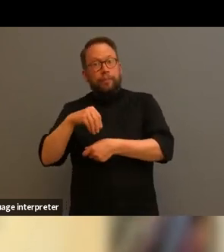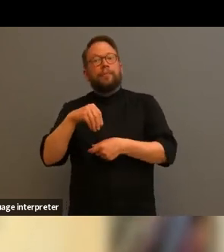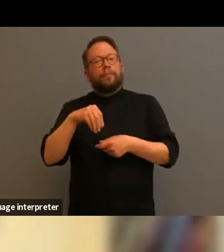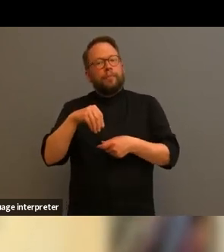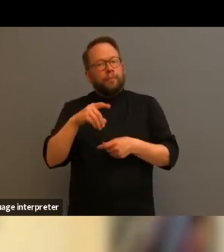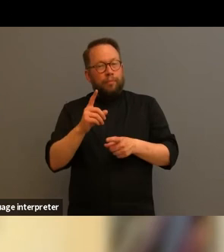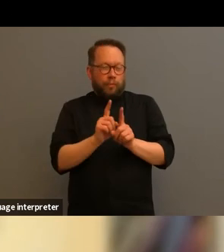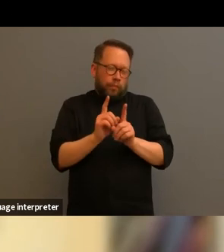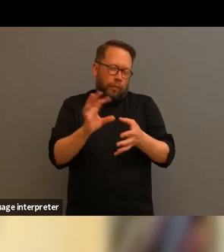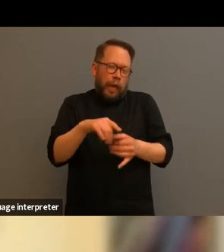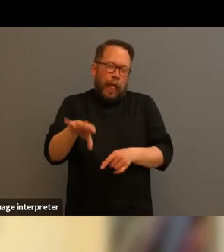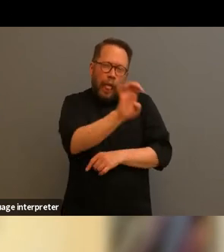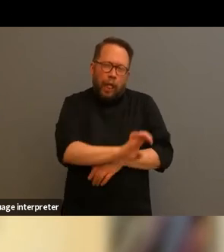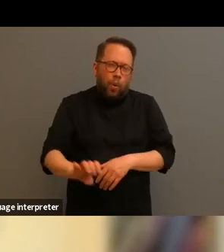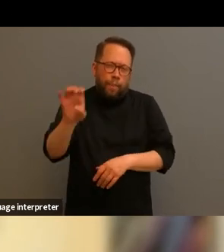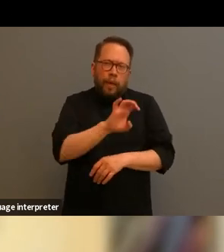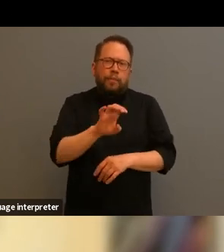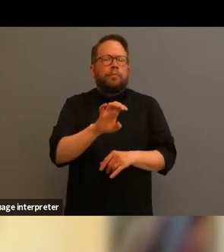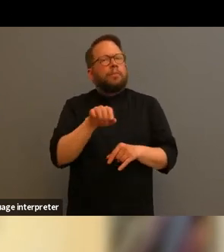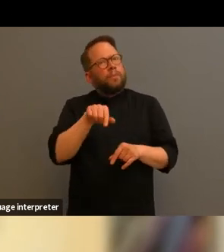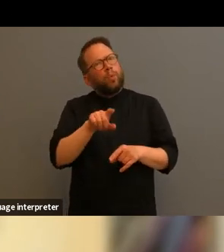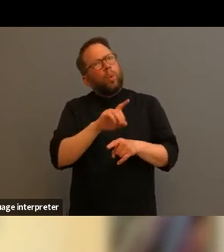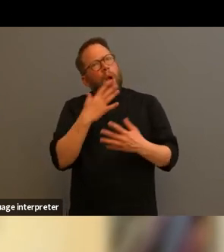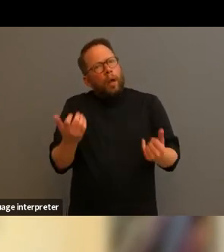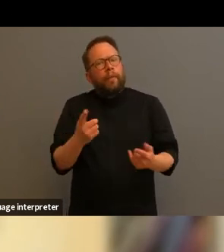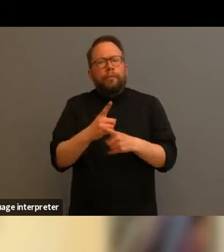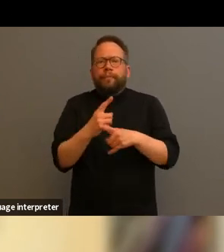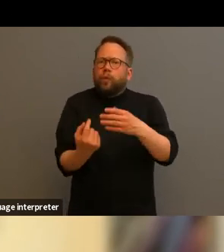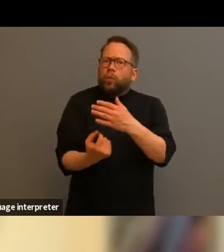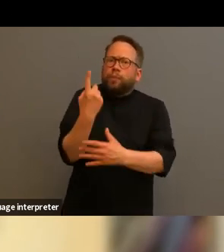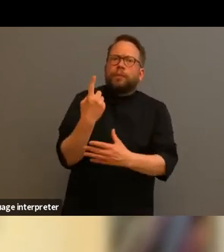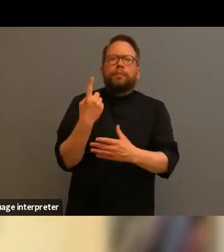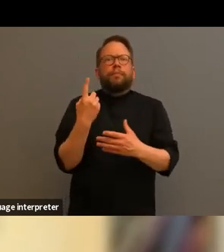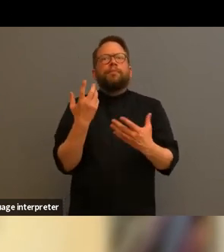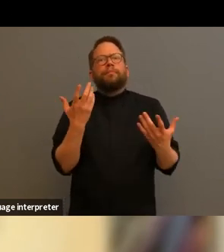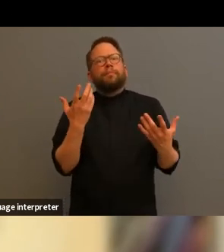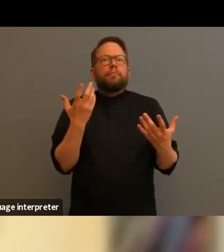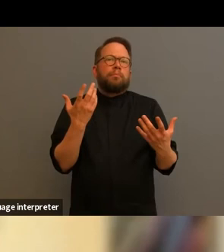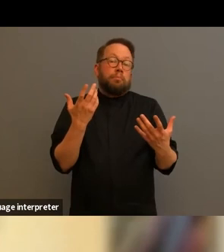we have the opportunity that also the regional organization of the European Union is one of